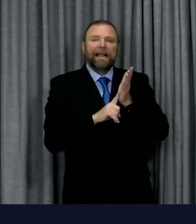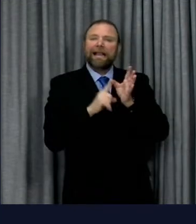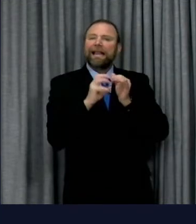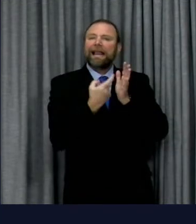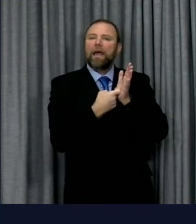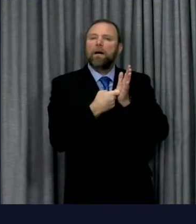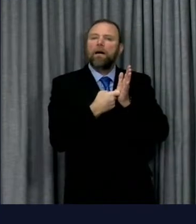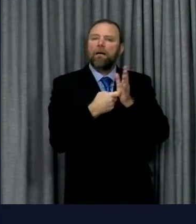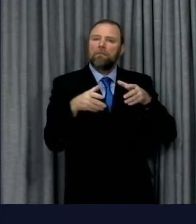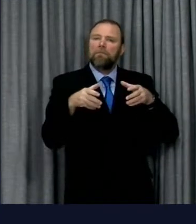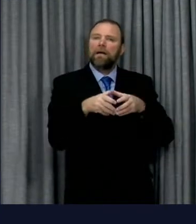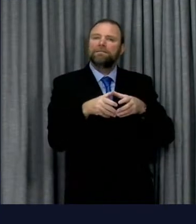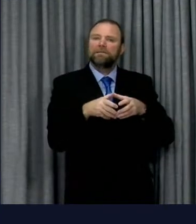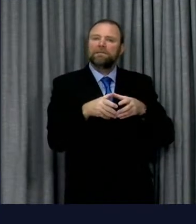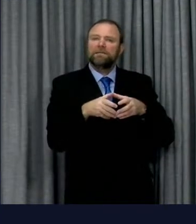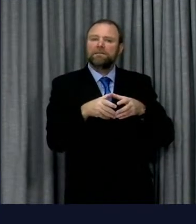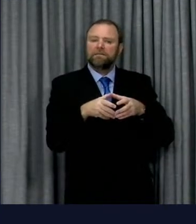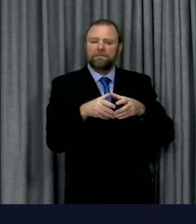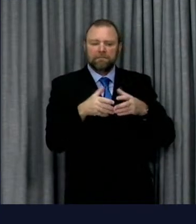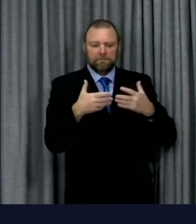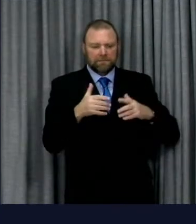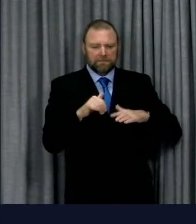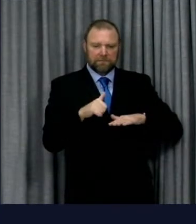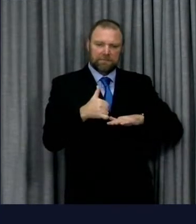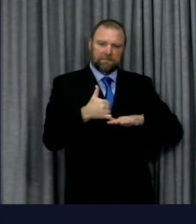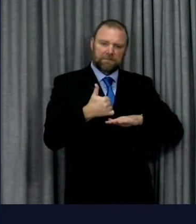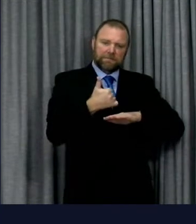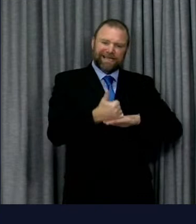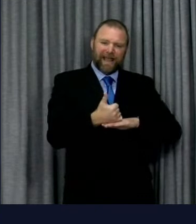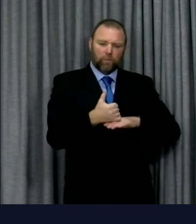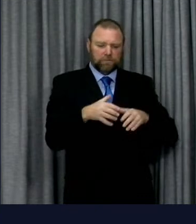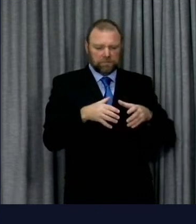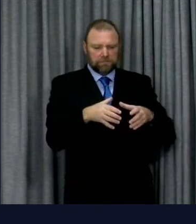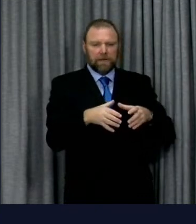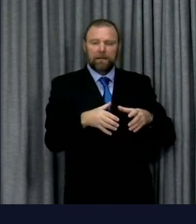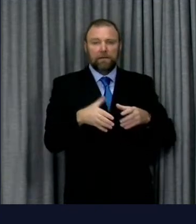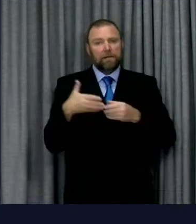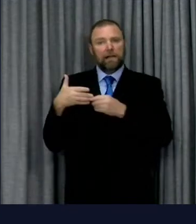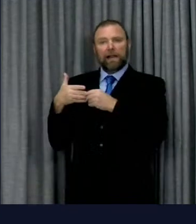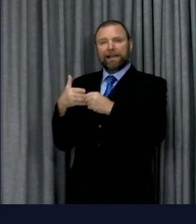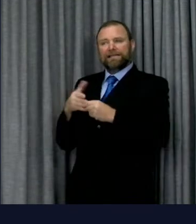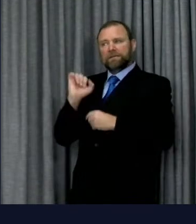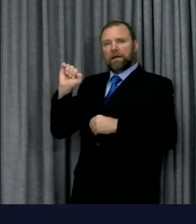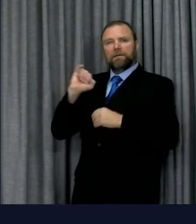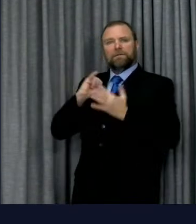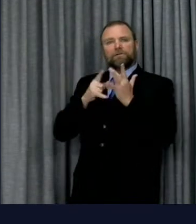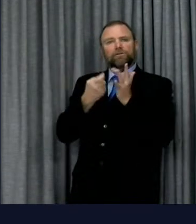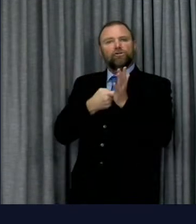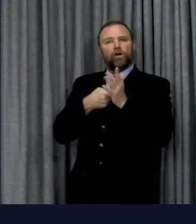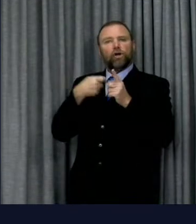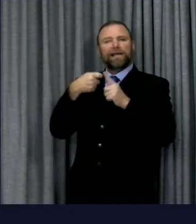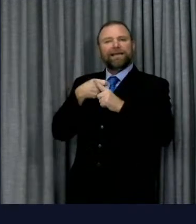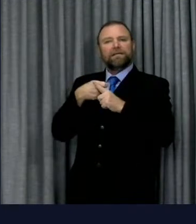has been completely set out by the leader of the Labour Party, Sir Keir Starmer.